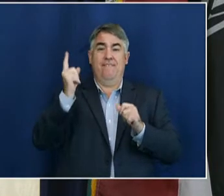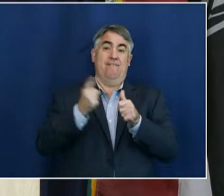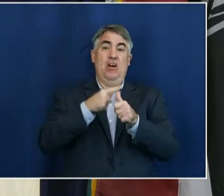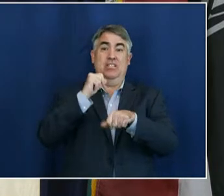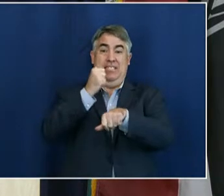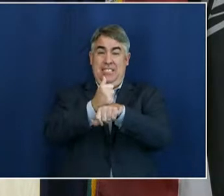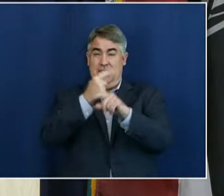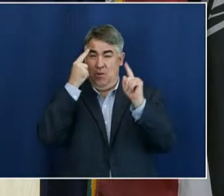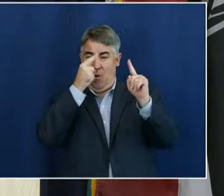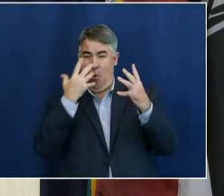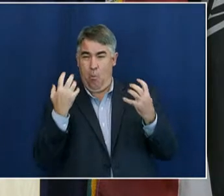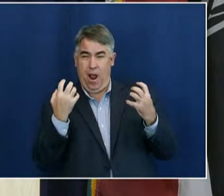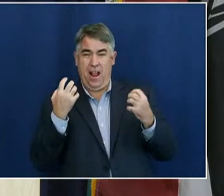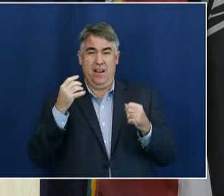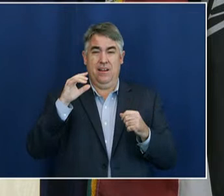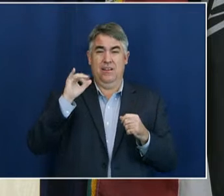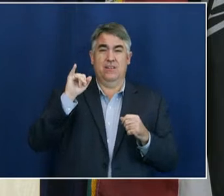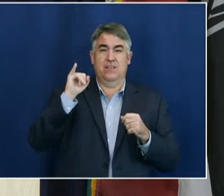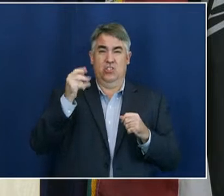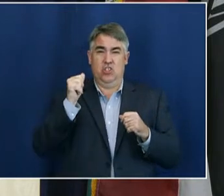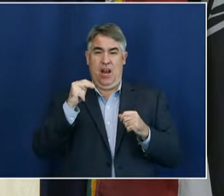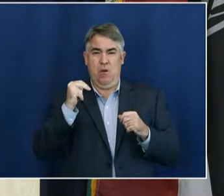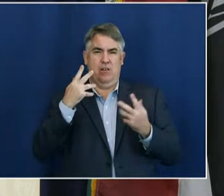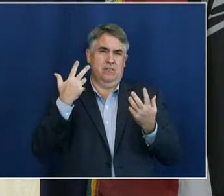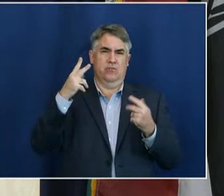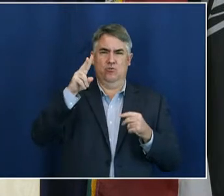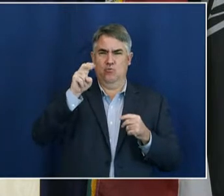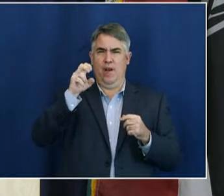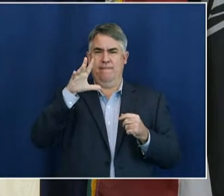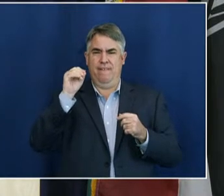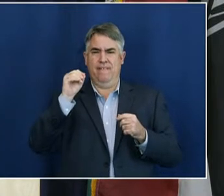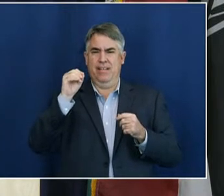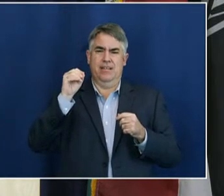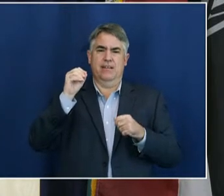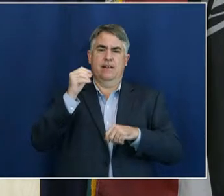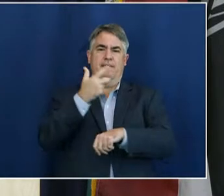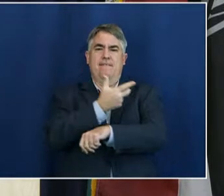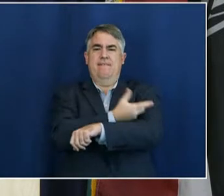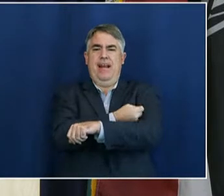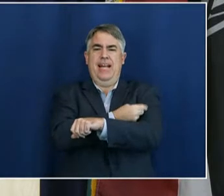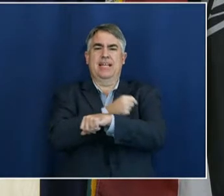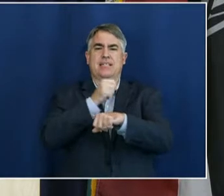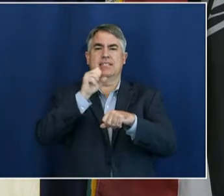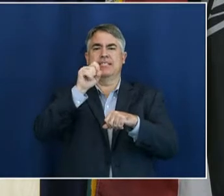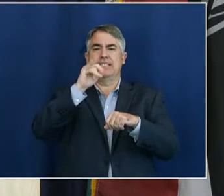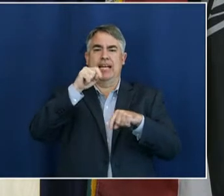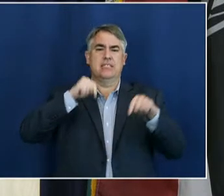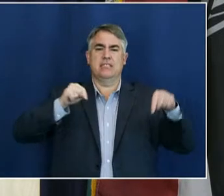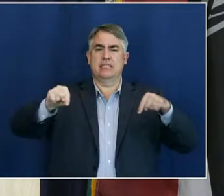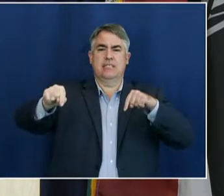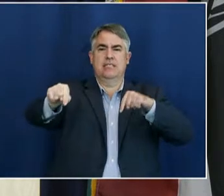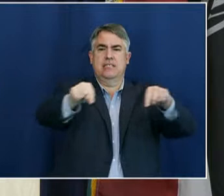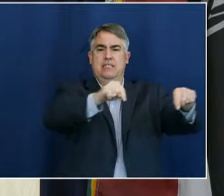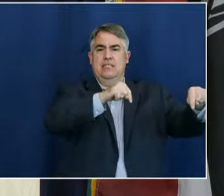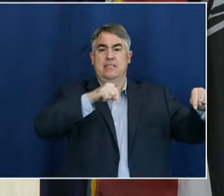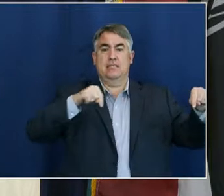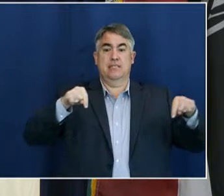January we wanted to administer 250,000 vaccines. I can share with you that to date we have administered more